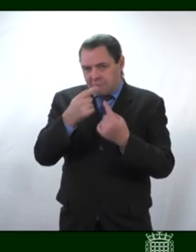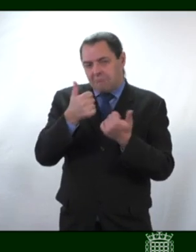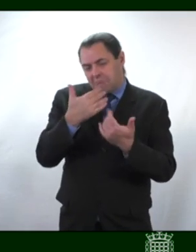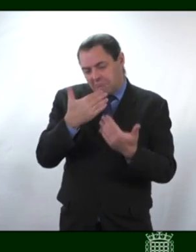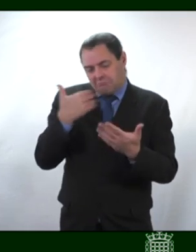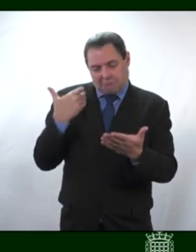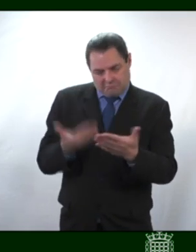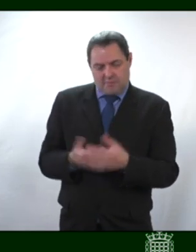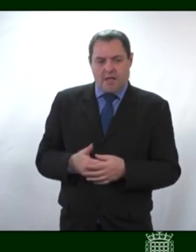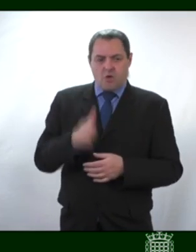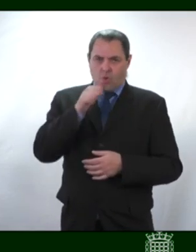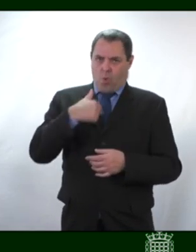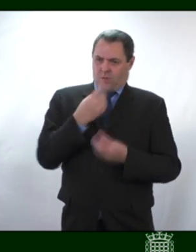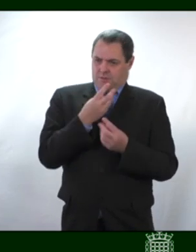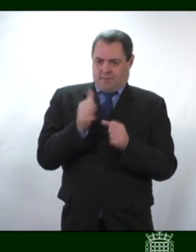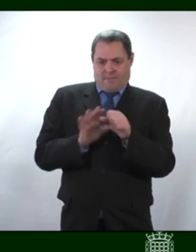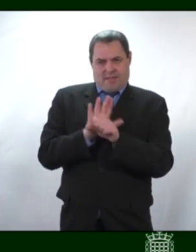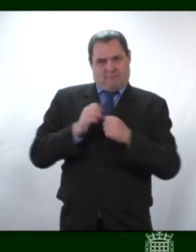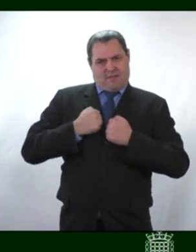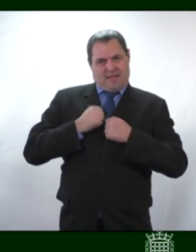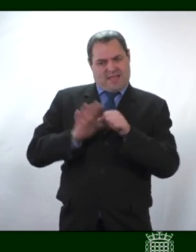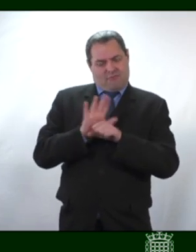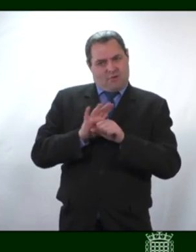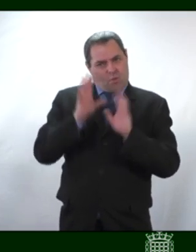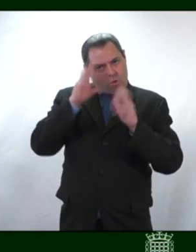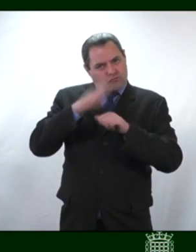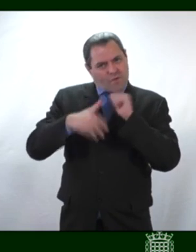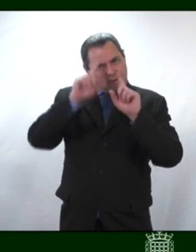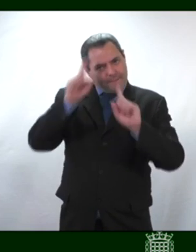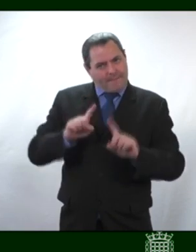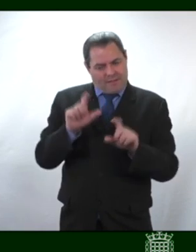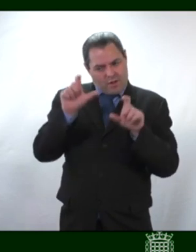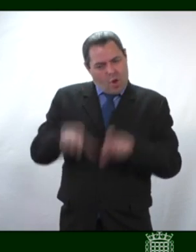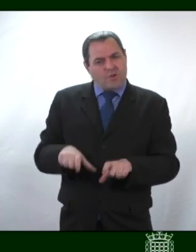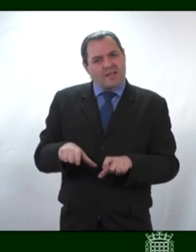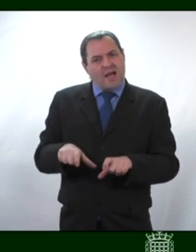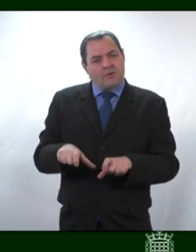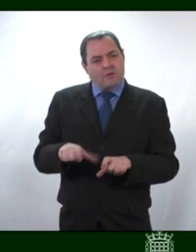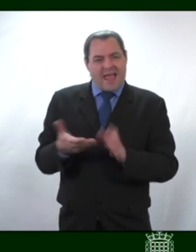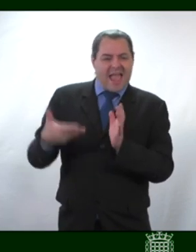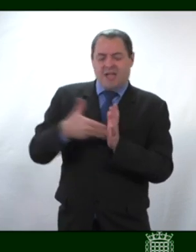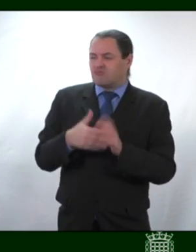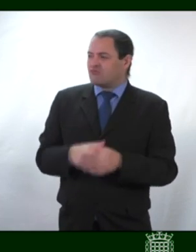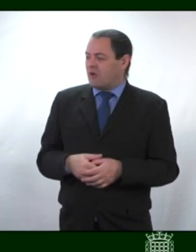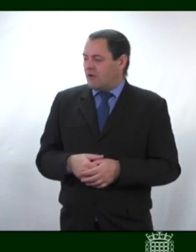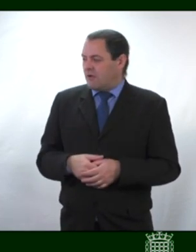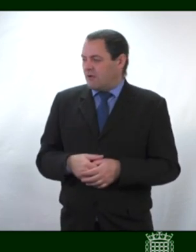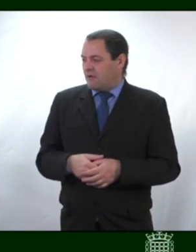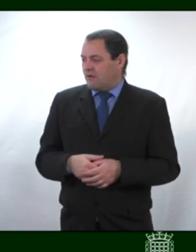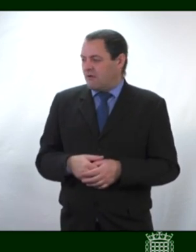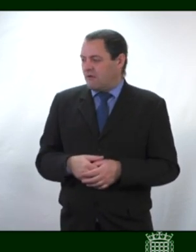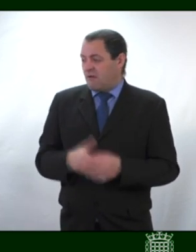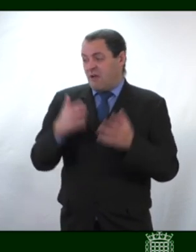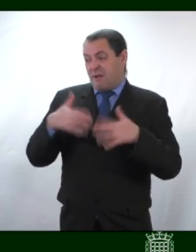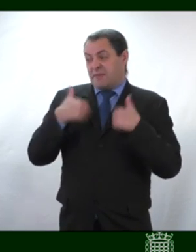further restrictions on my constituents' lives, liberties and livelihoods, particularly due to the mental health impact that these restrictions